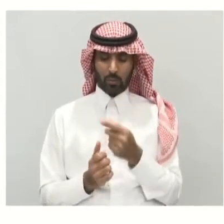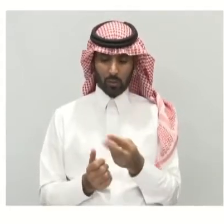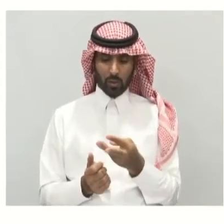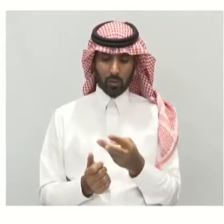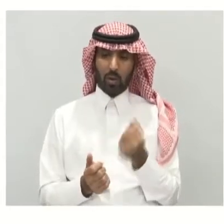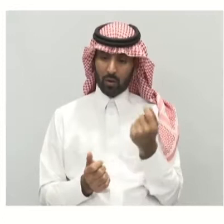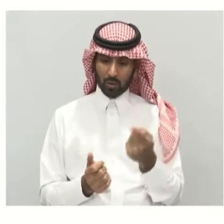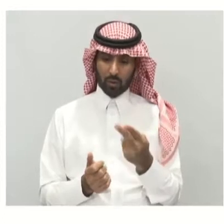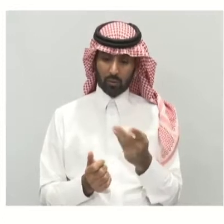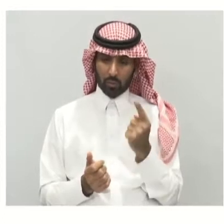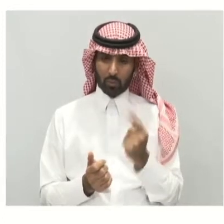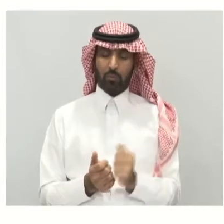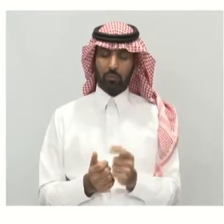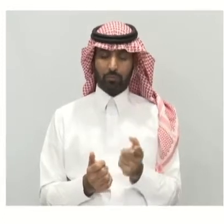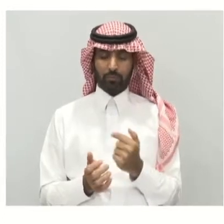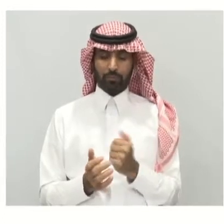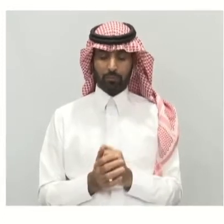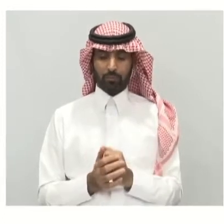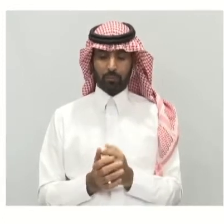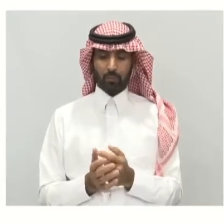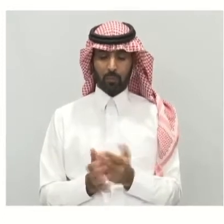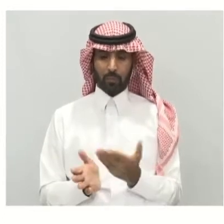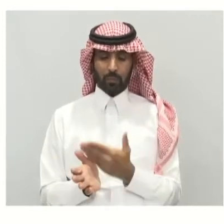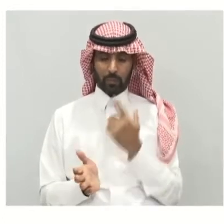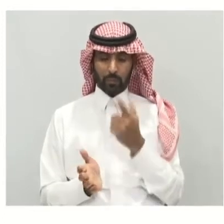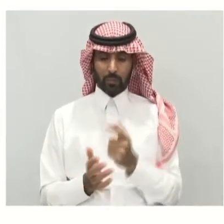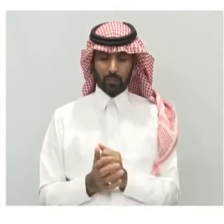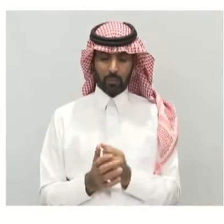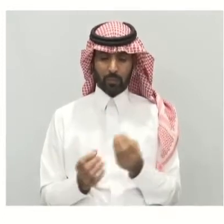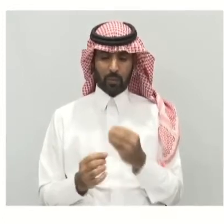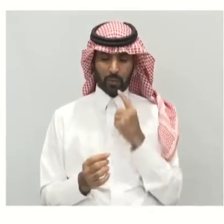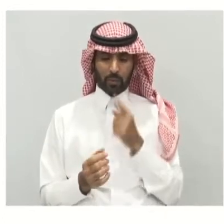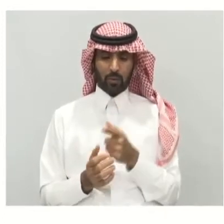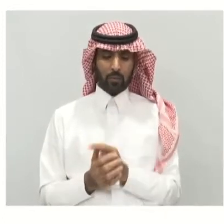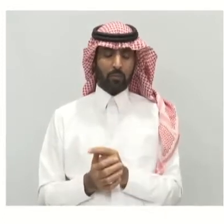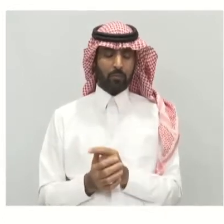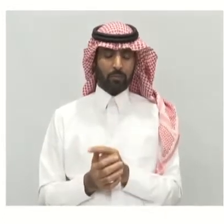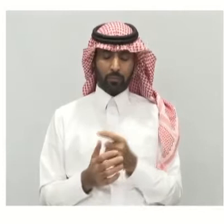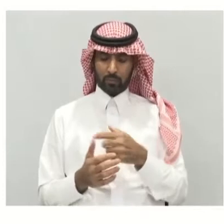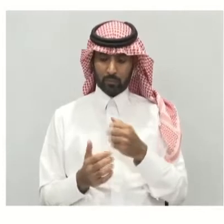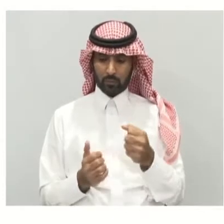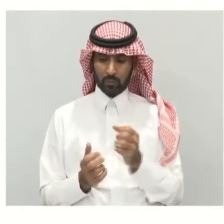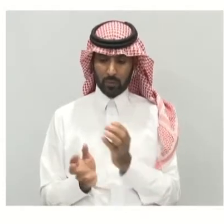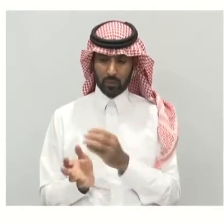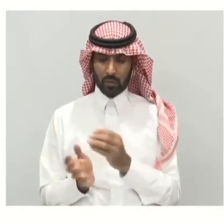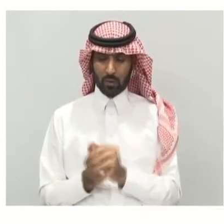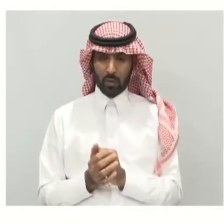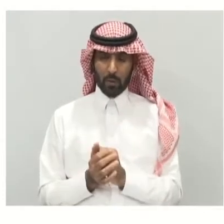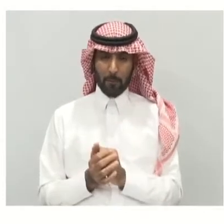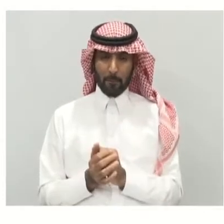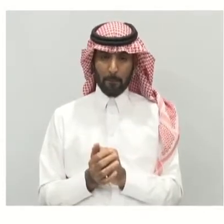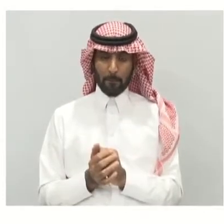or uncountable? Countable, excellent. If you want more, I have another one in the